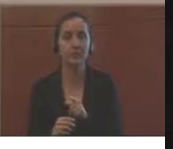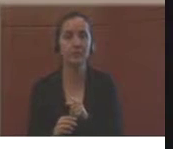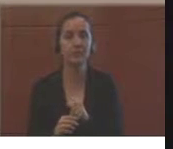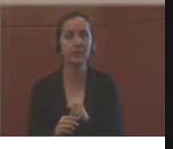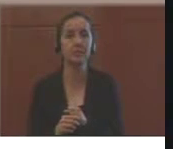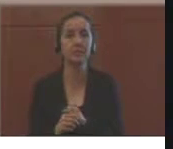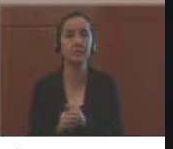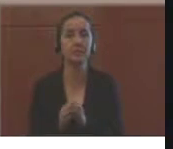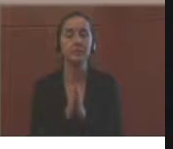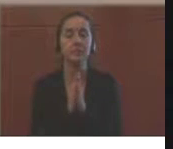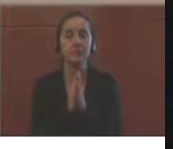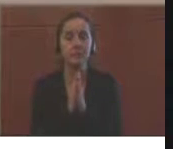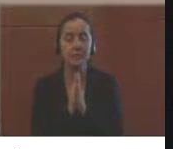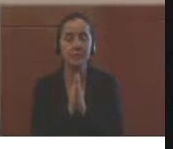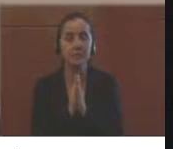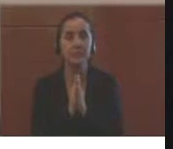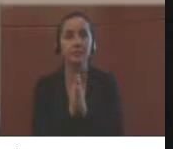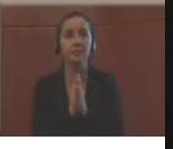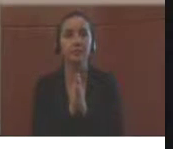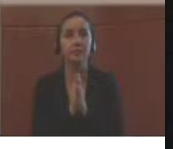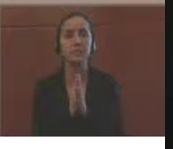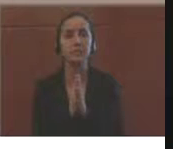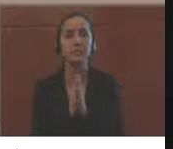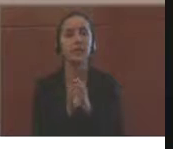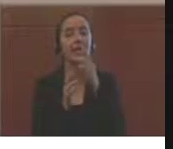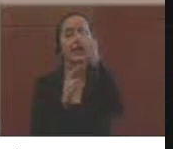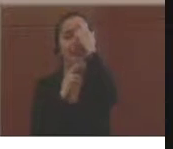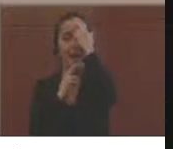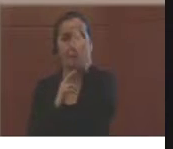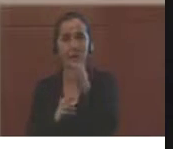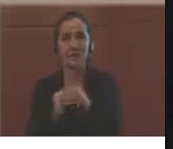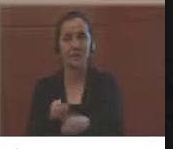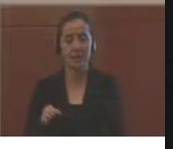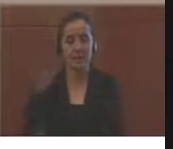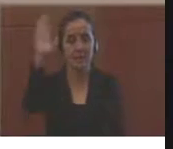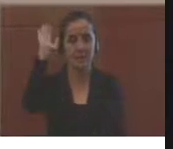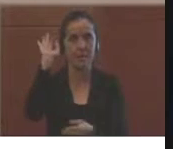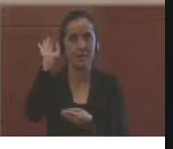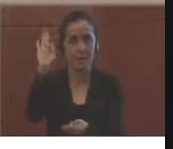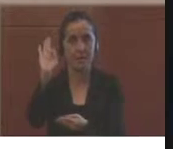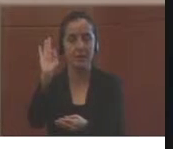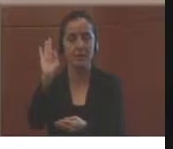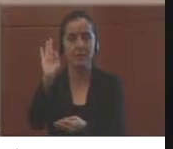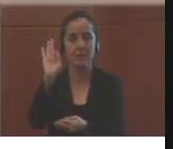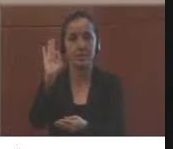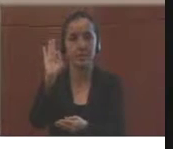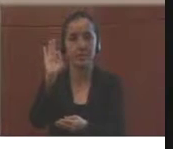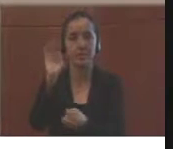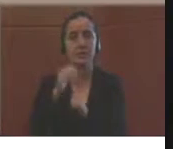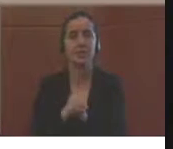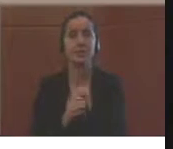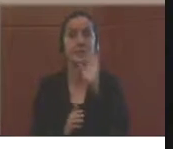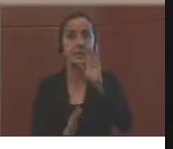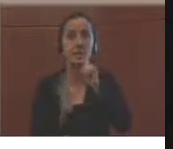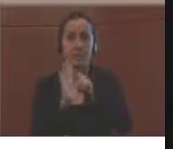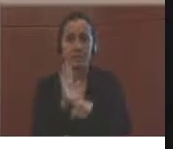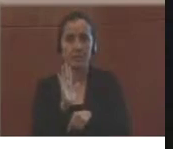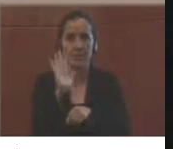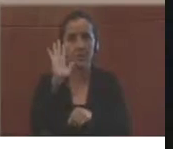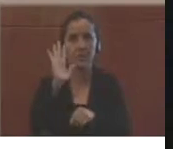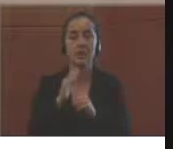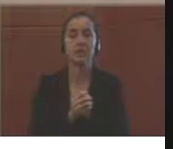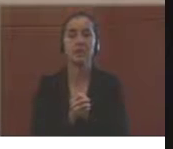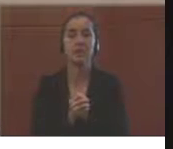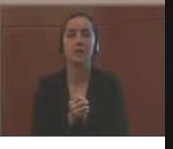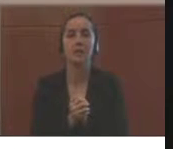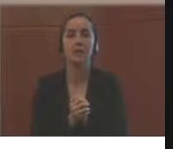So I would like to request that please you respect the 5 minutes that have been